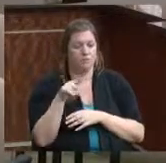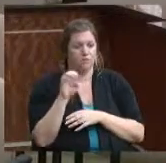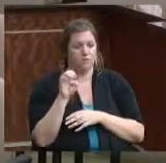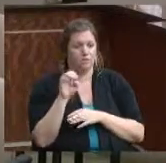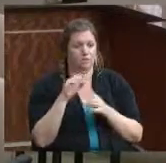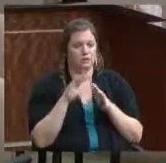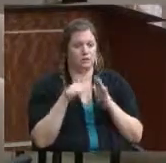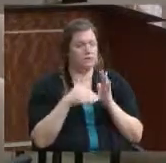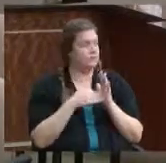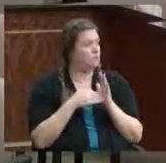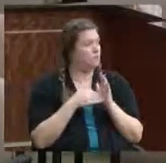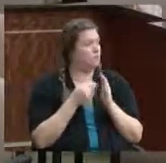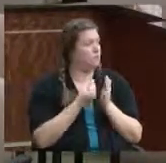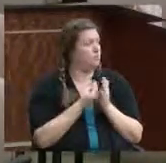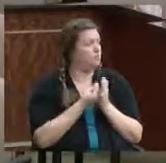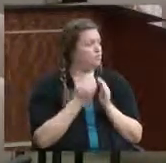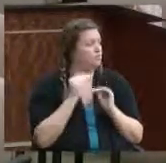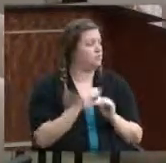budget.